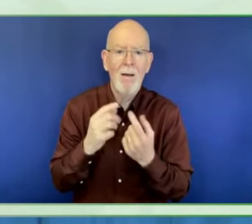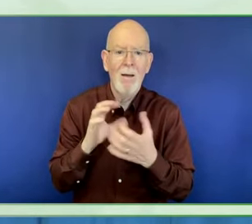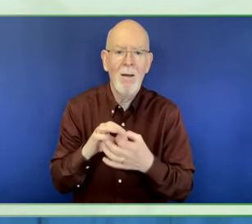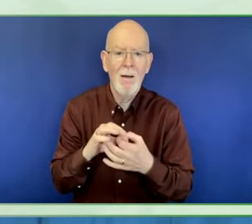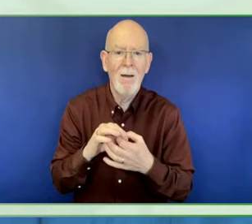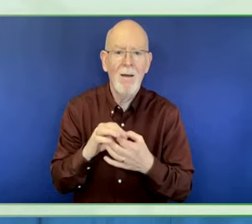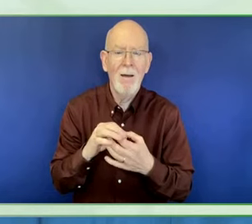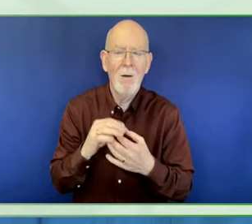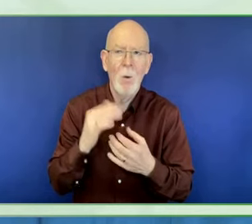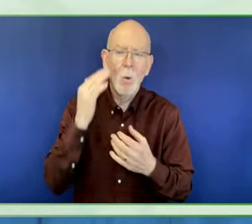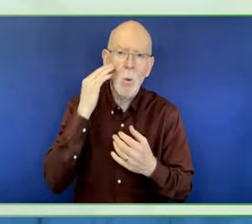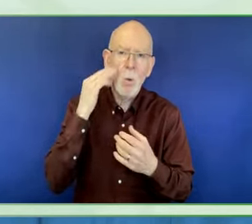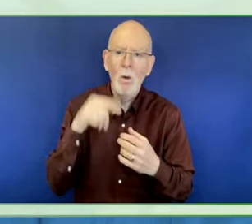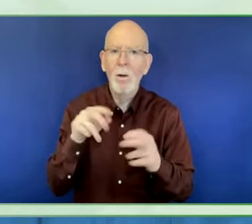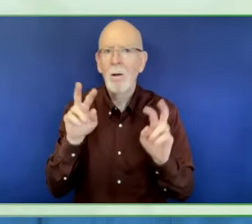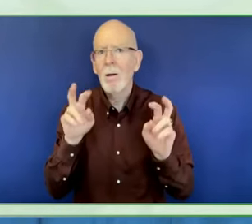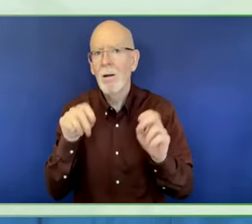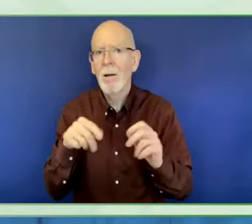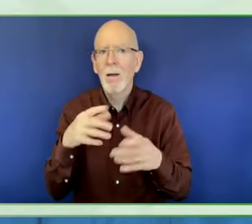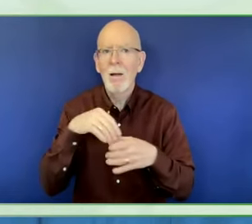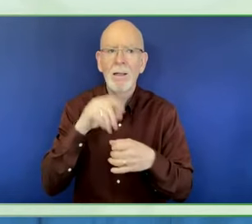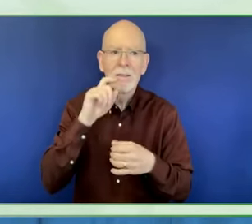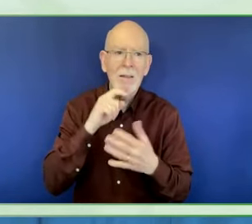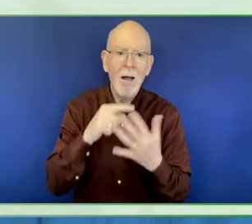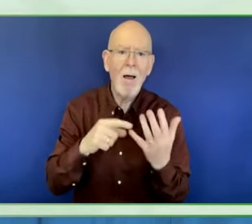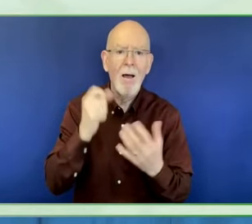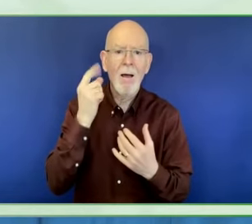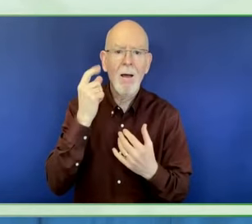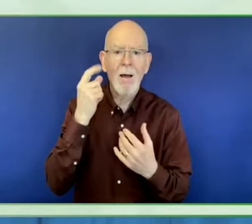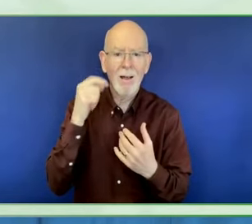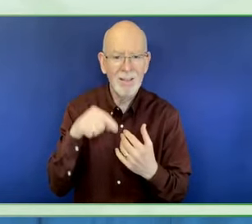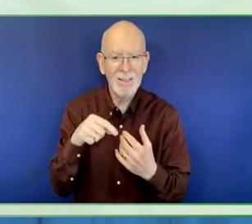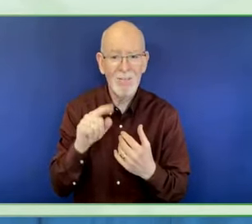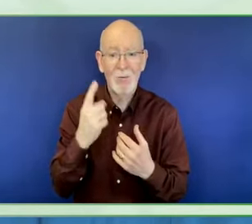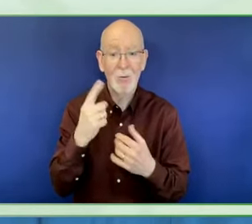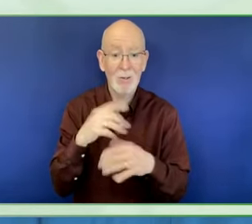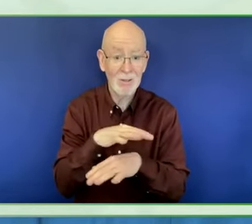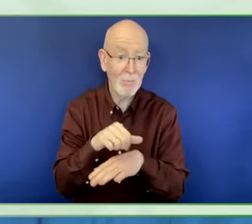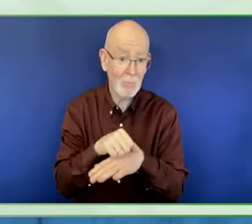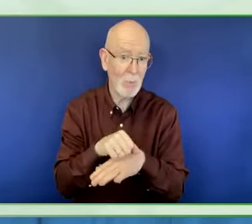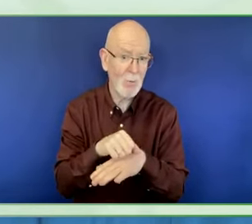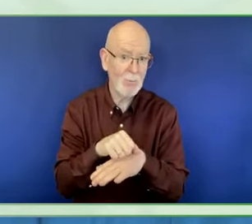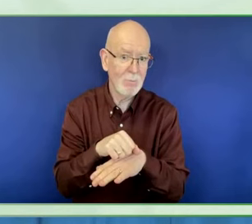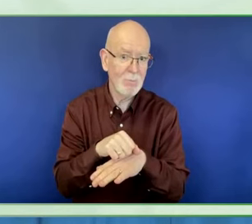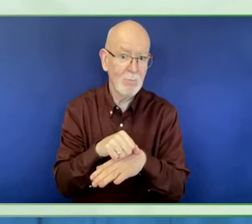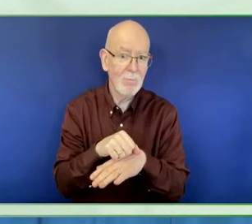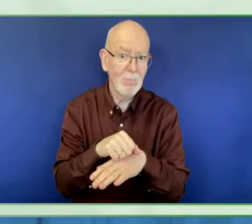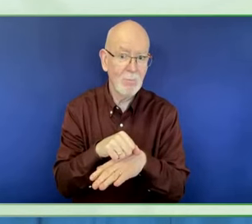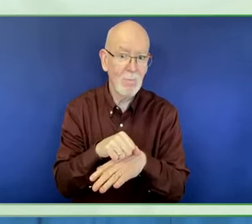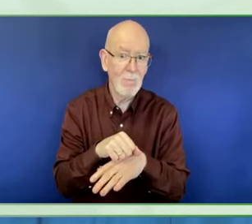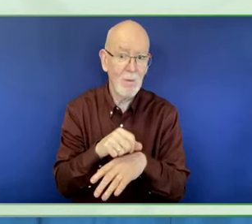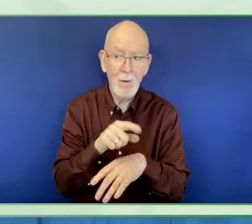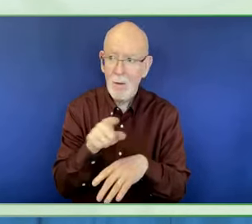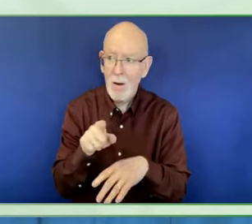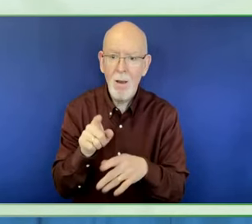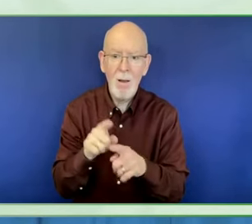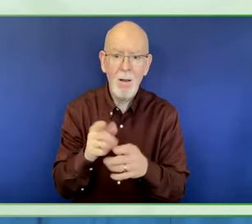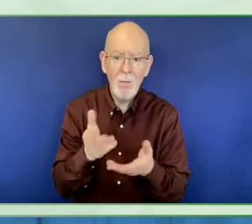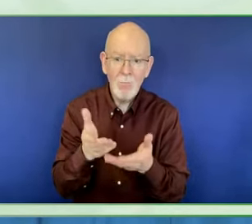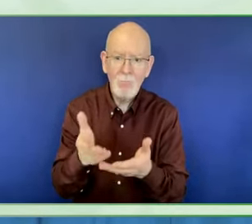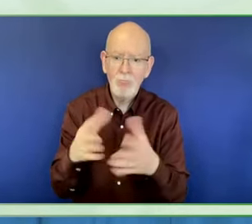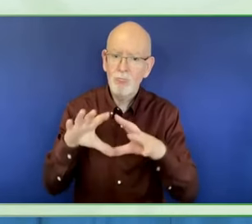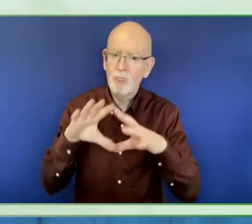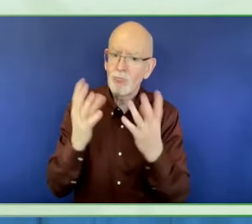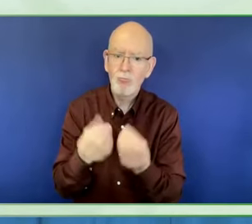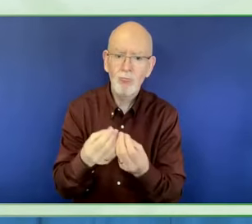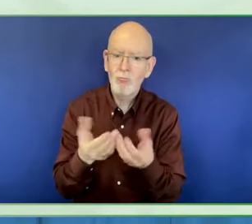and also we had workshops. Disordinary Love also partnered with the state courts in Singapore to offer